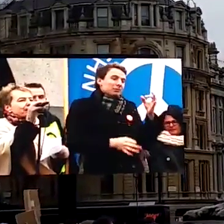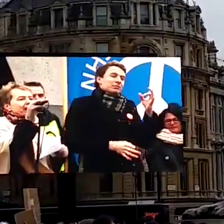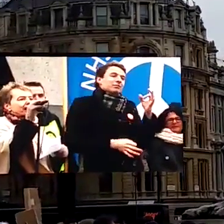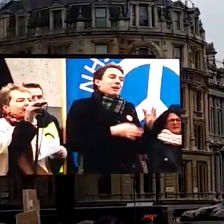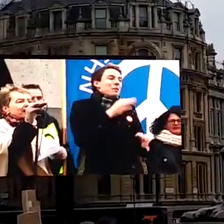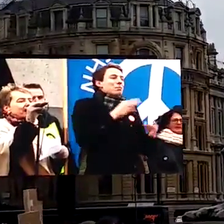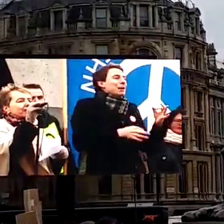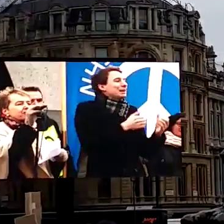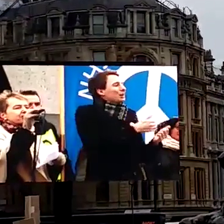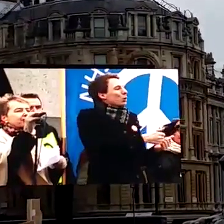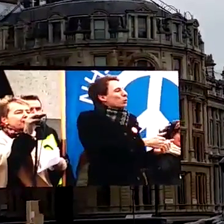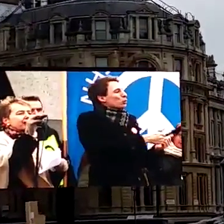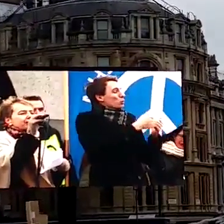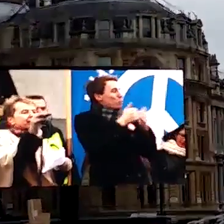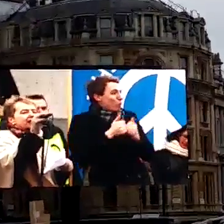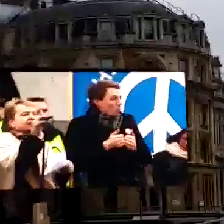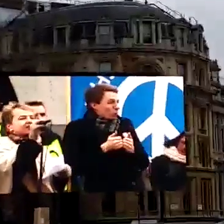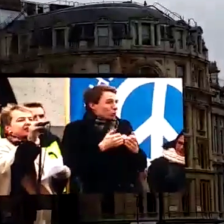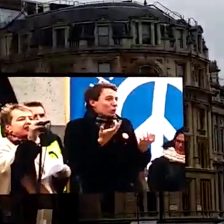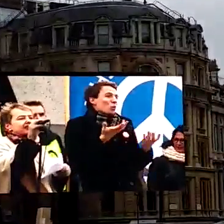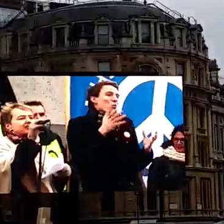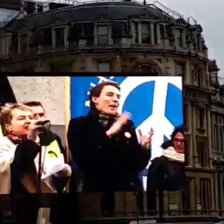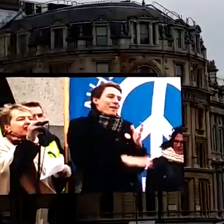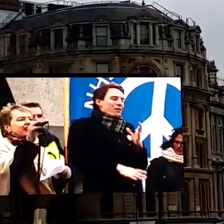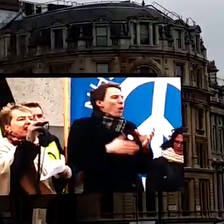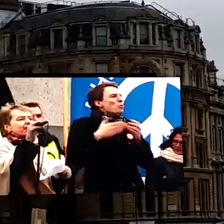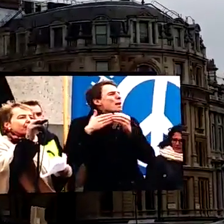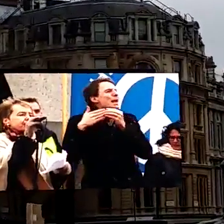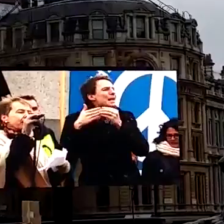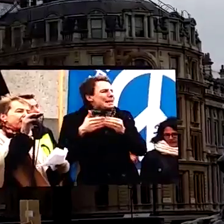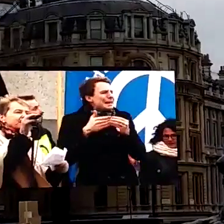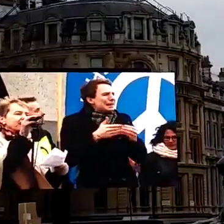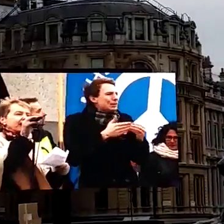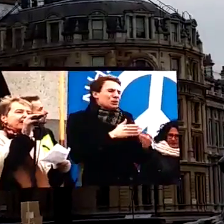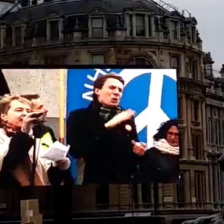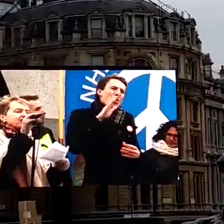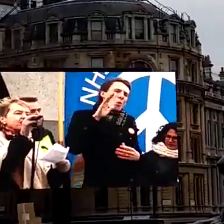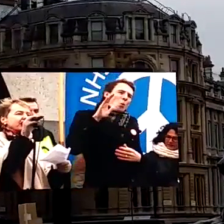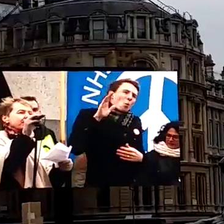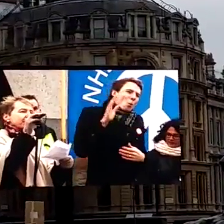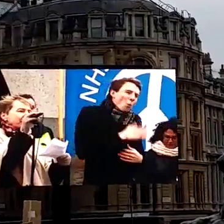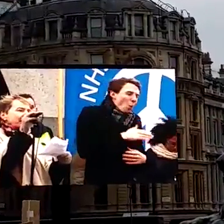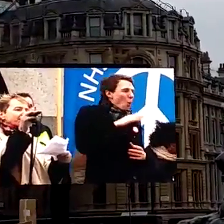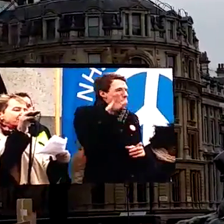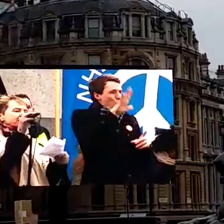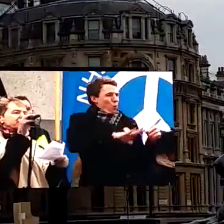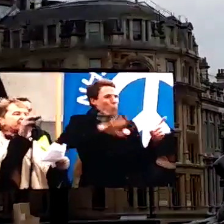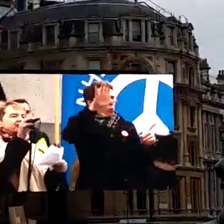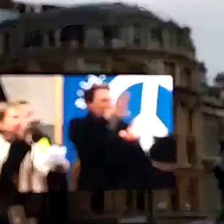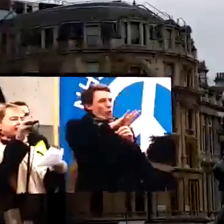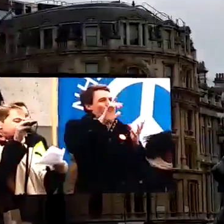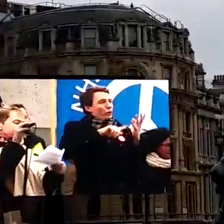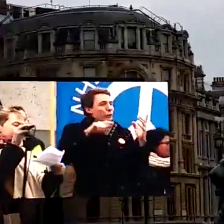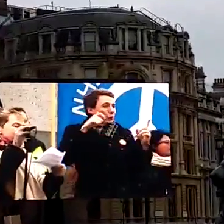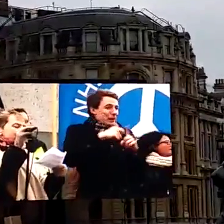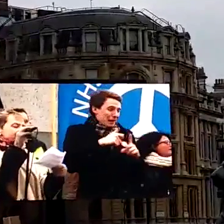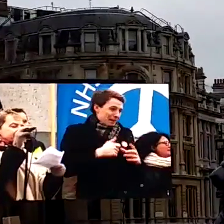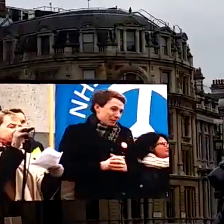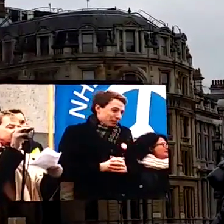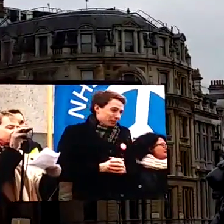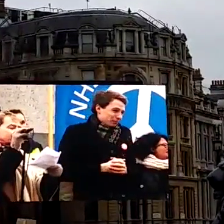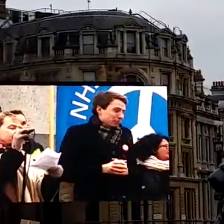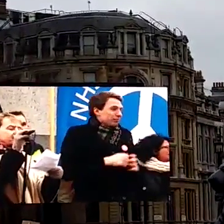our campaign comes from political leaders in every part of our country. I've just received